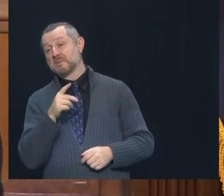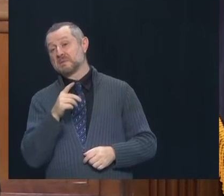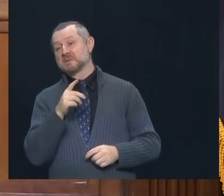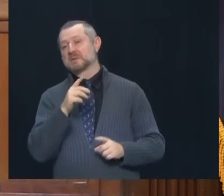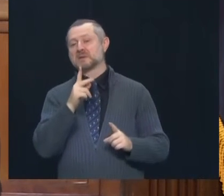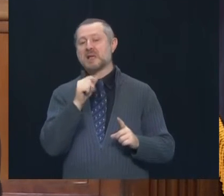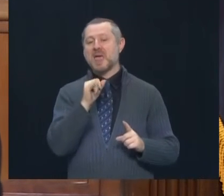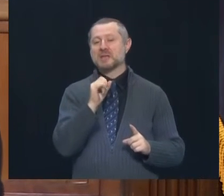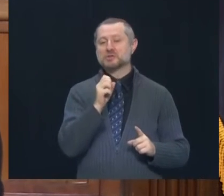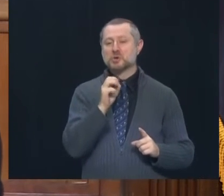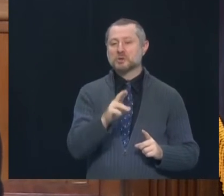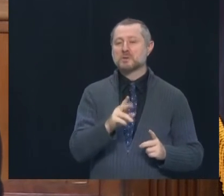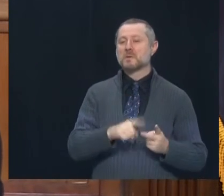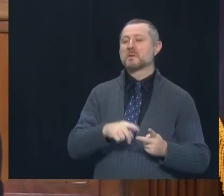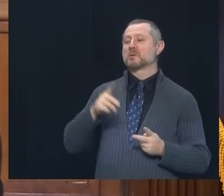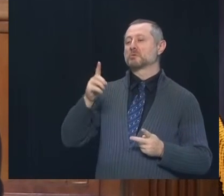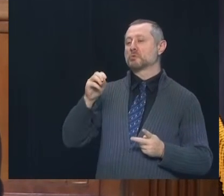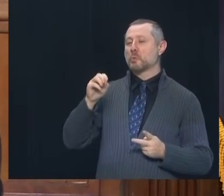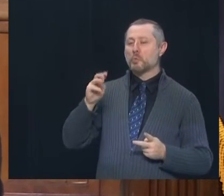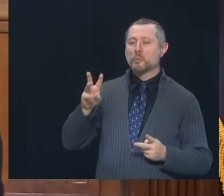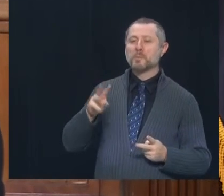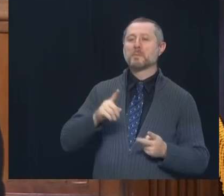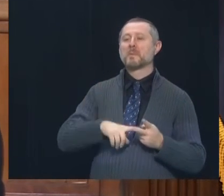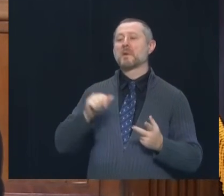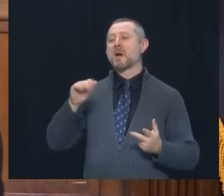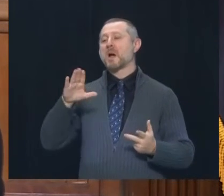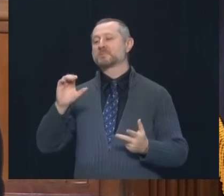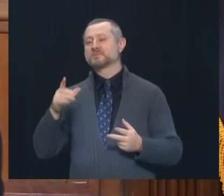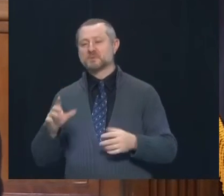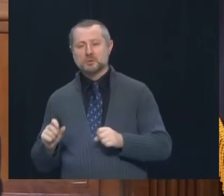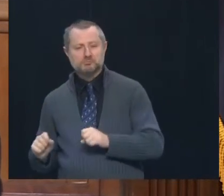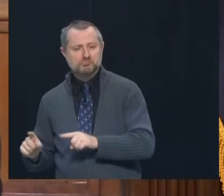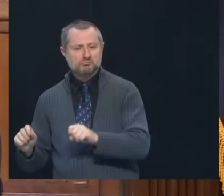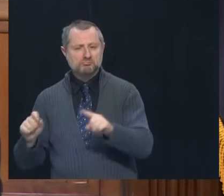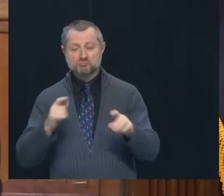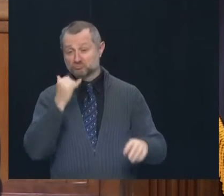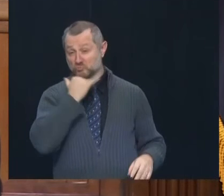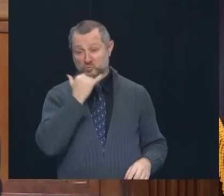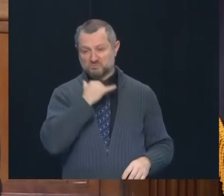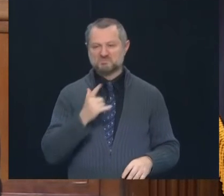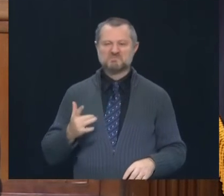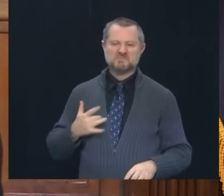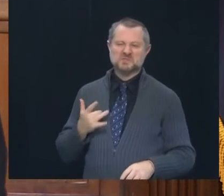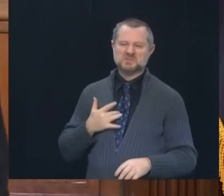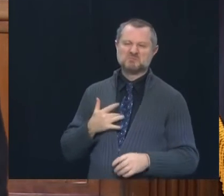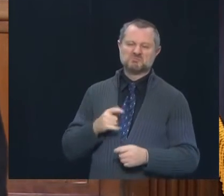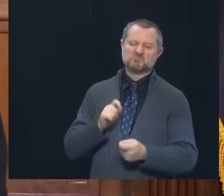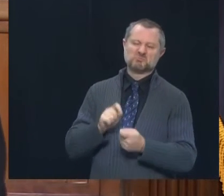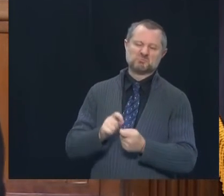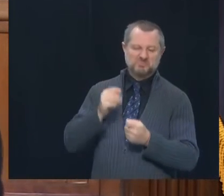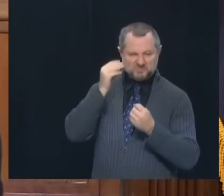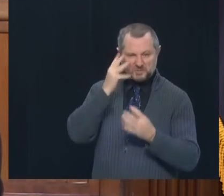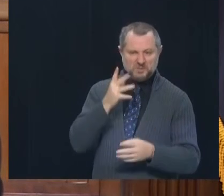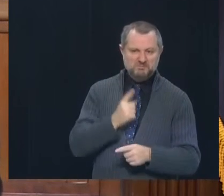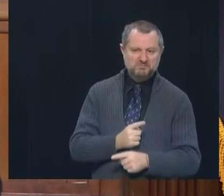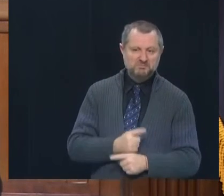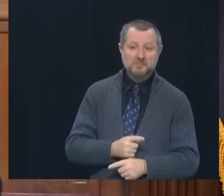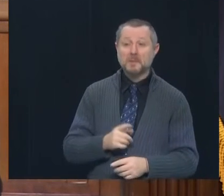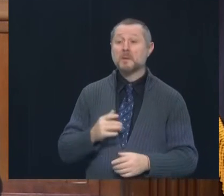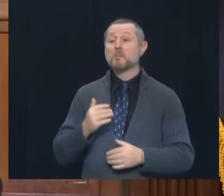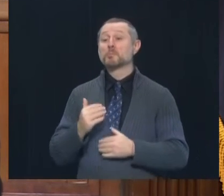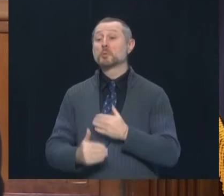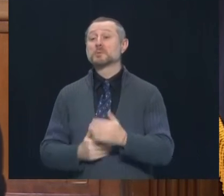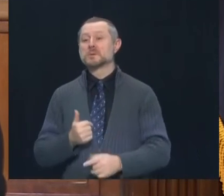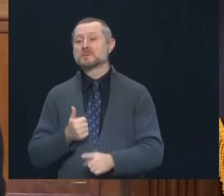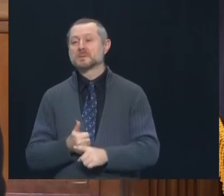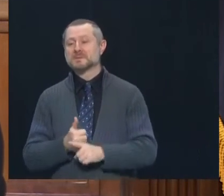and ABC poll are all wrong. I think this is going to be a process where you have to educate them that it's